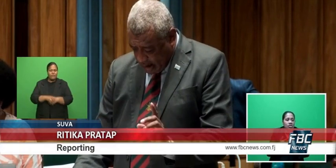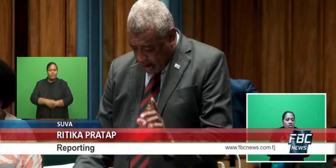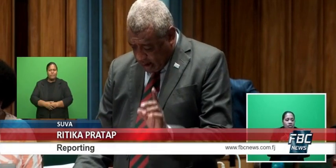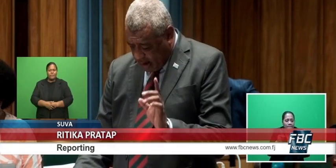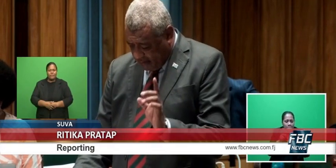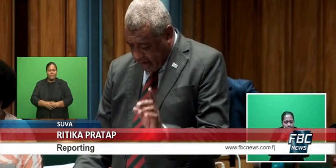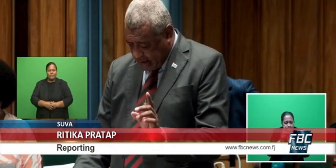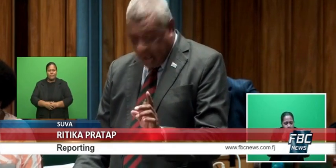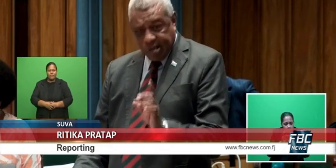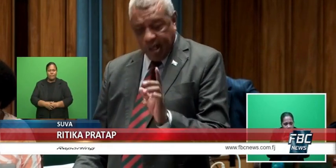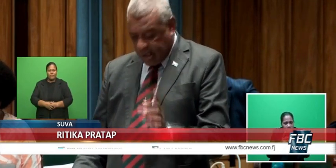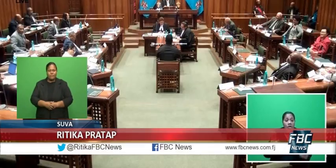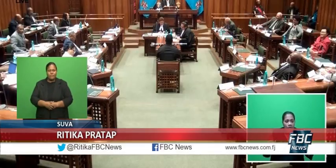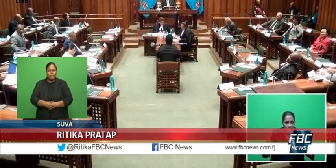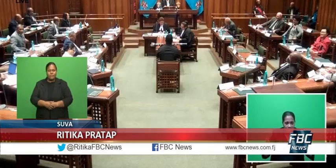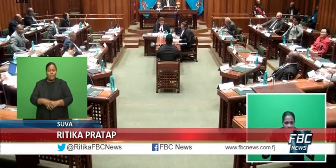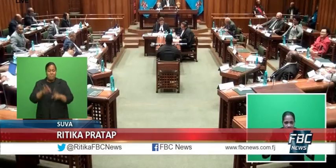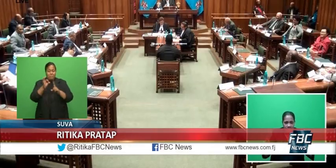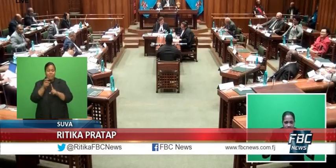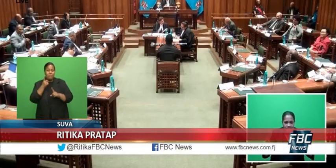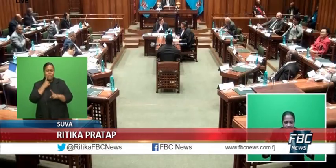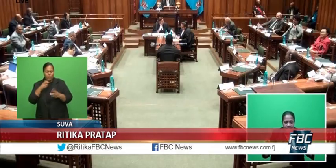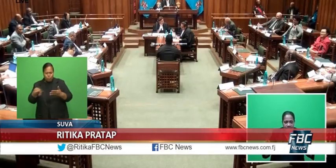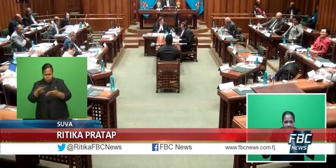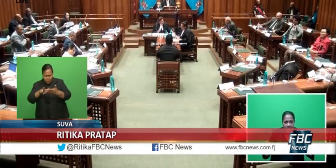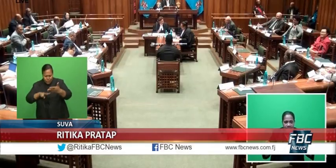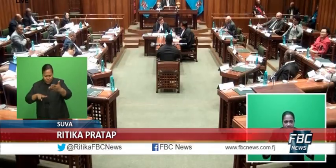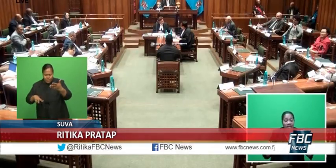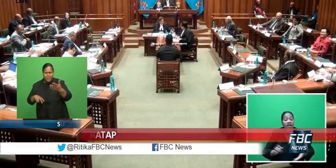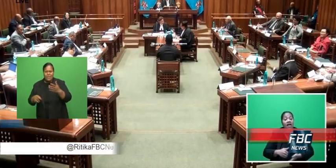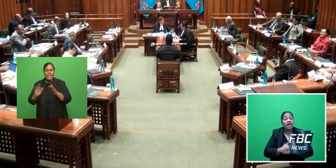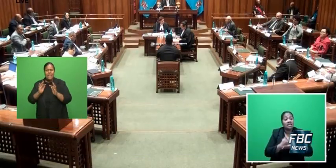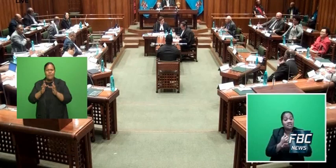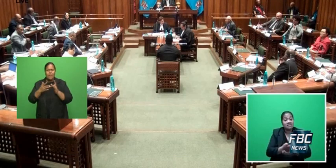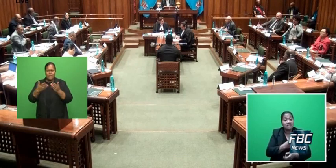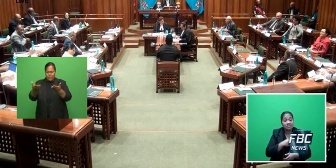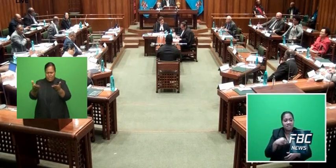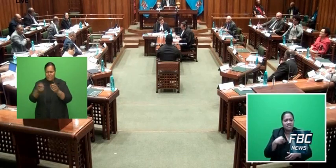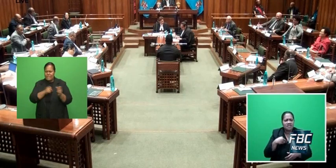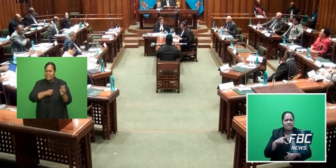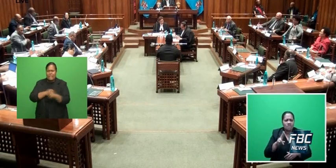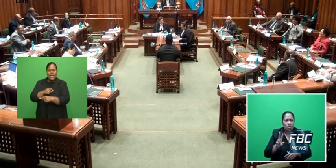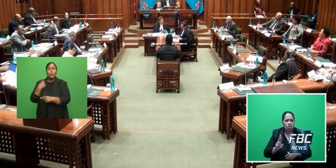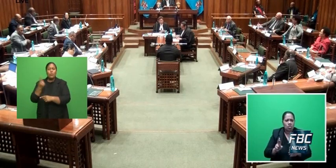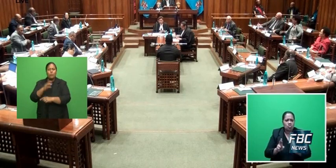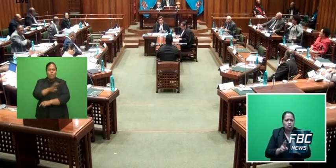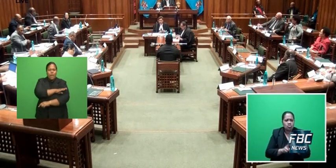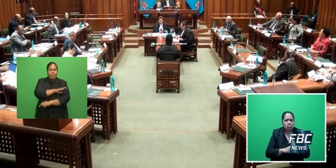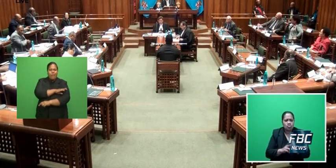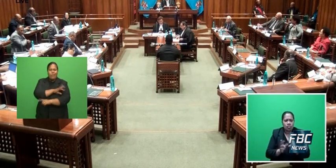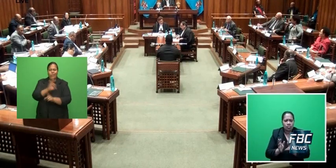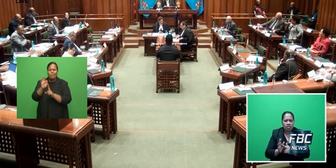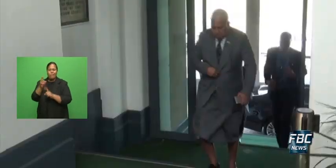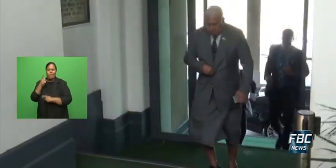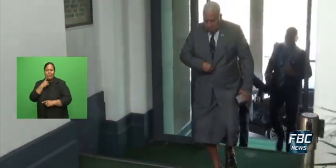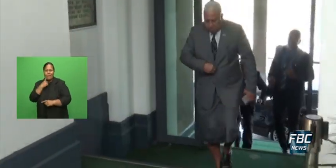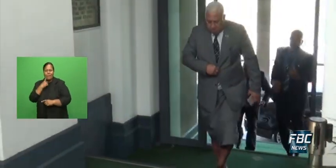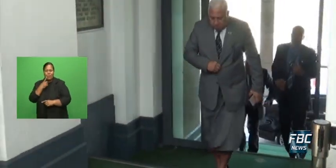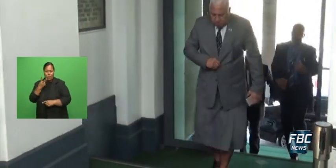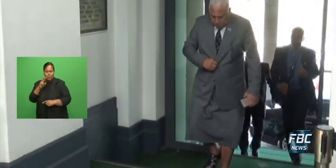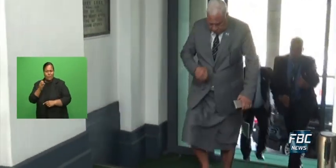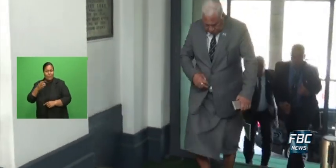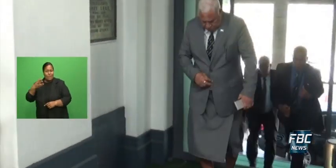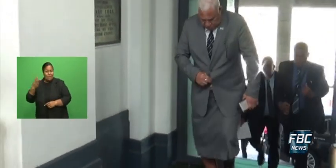Tikunduandua read an extract from an email which he claims was given to him by Prime Minister Vorenge Bainimarama in 2013